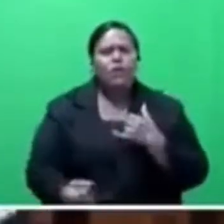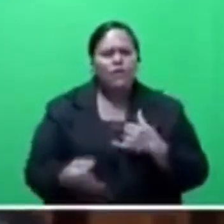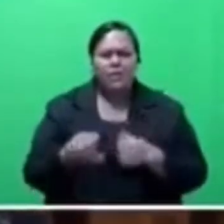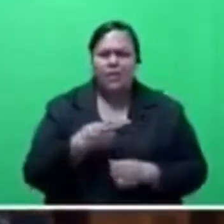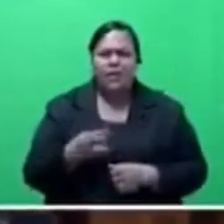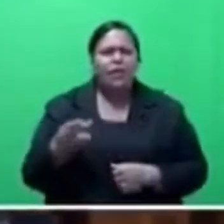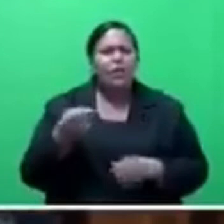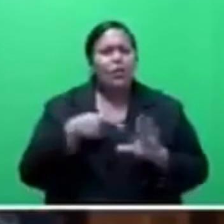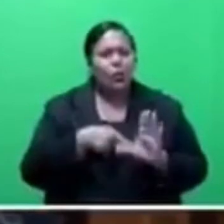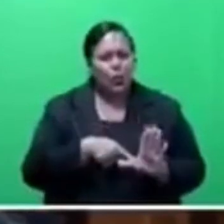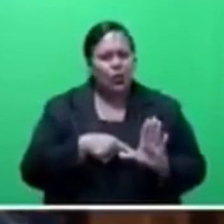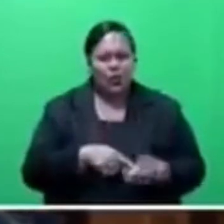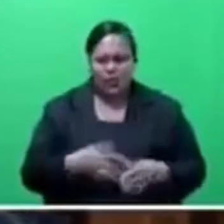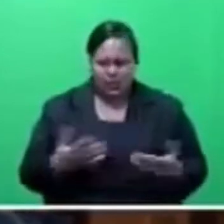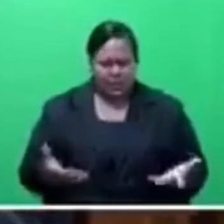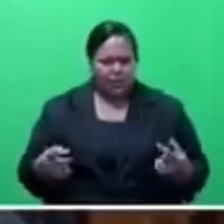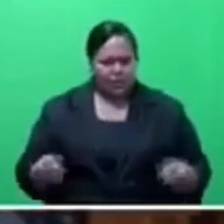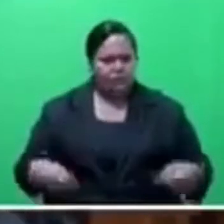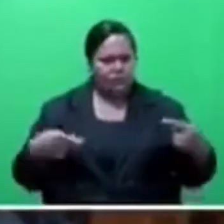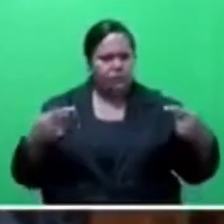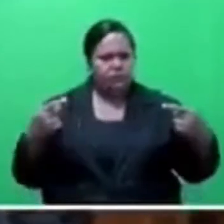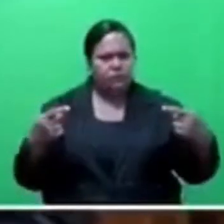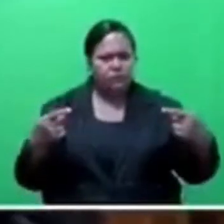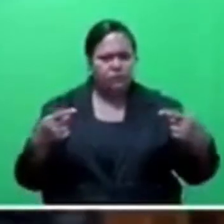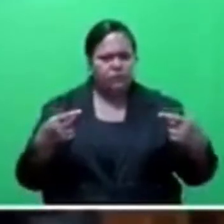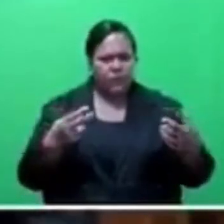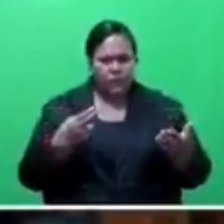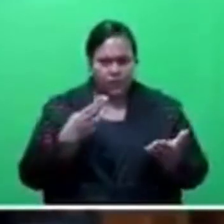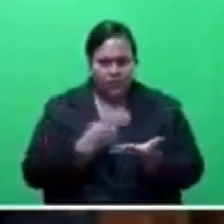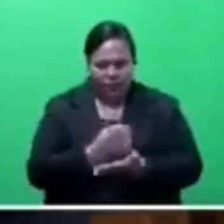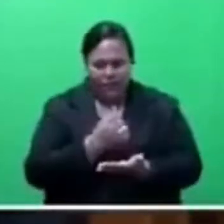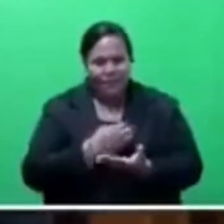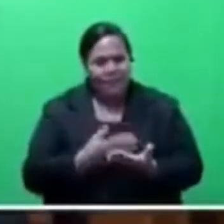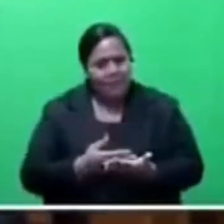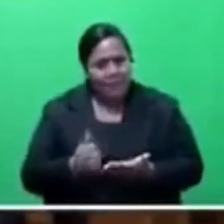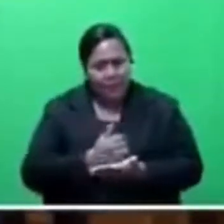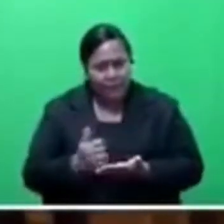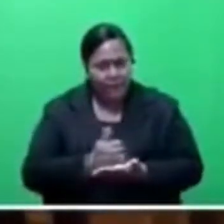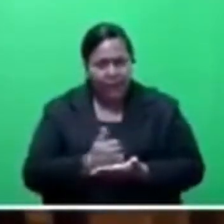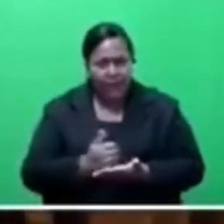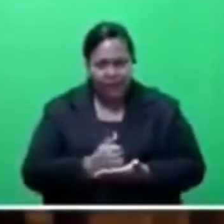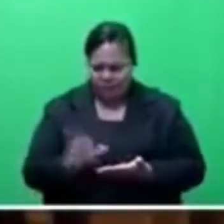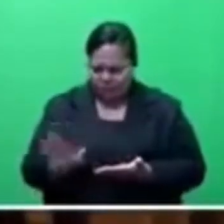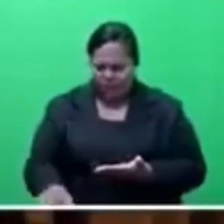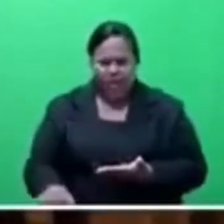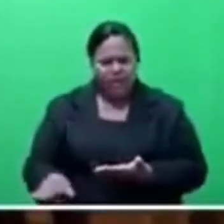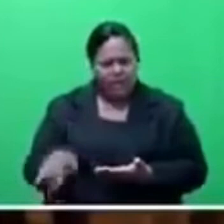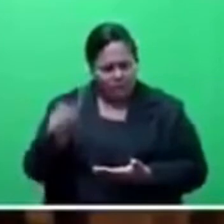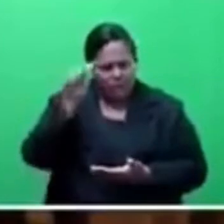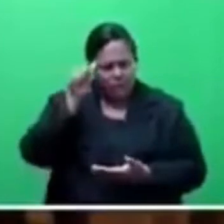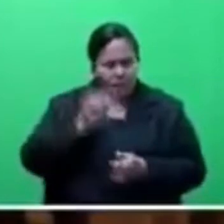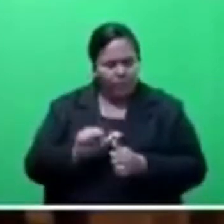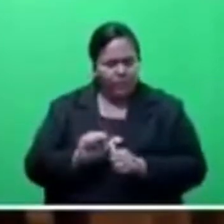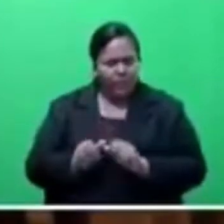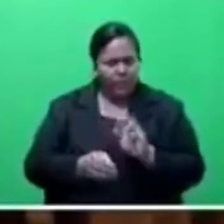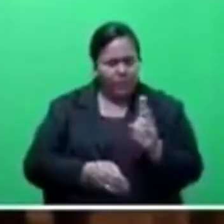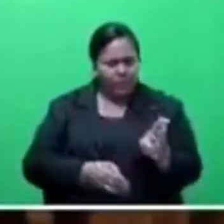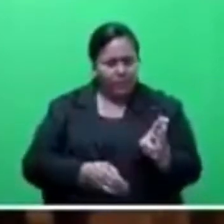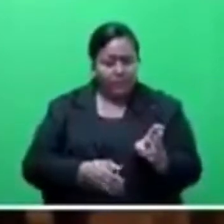is arguing with facts and figures and numbers even a child would know better. Here are the facts, Honourable Speaker.